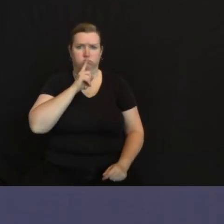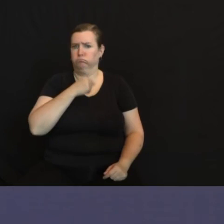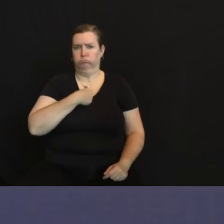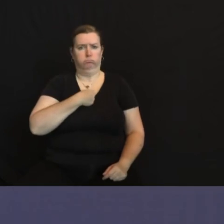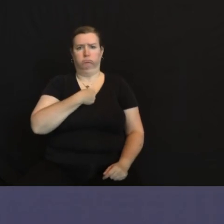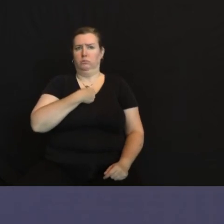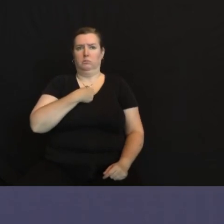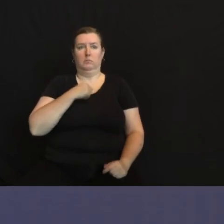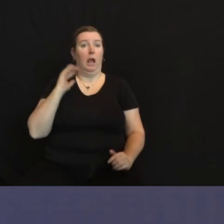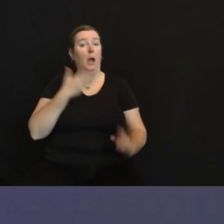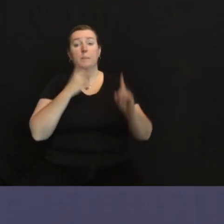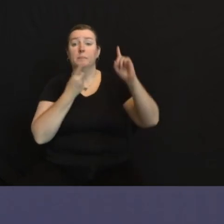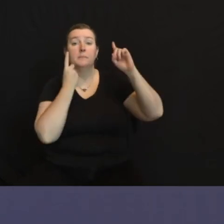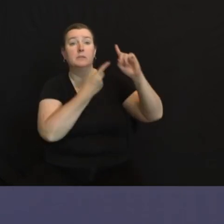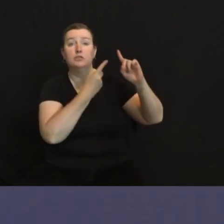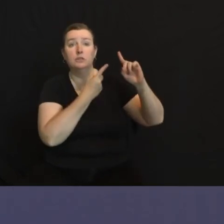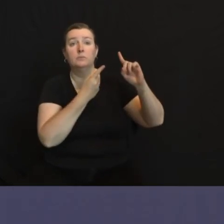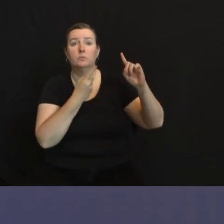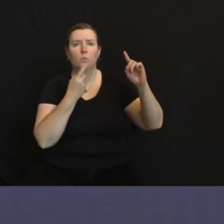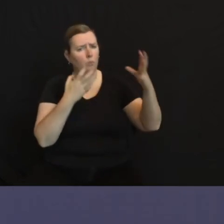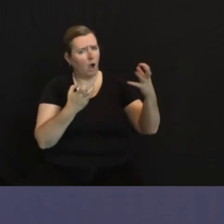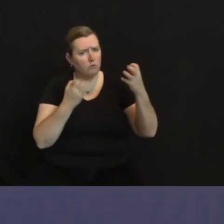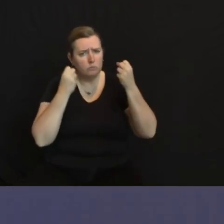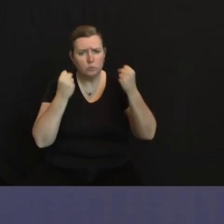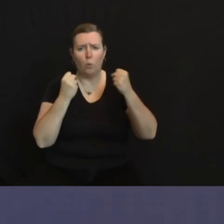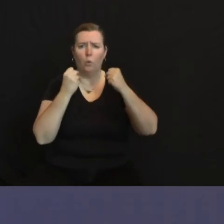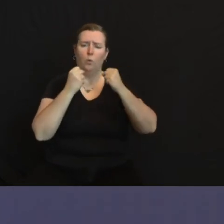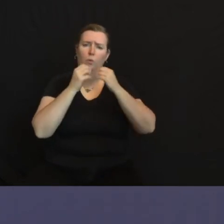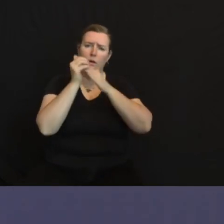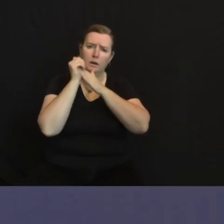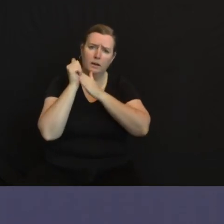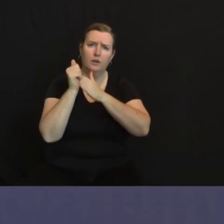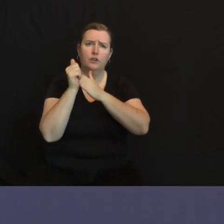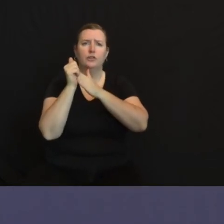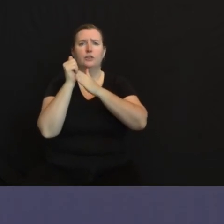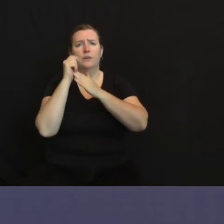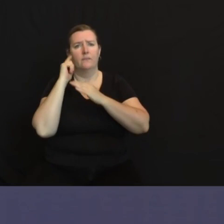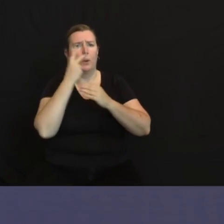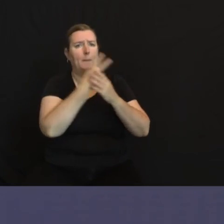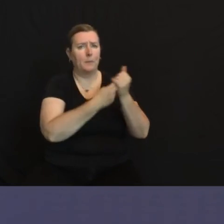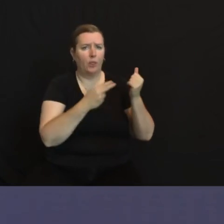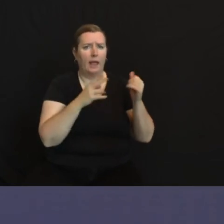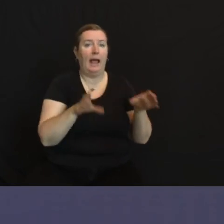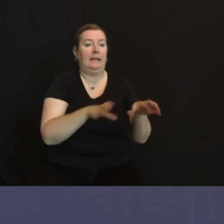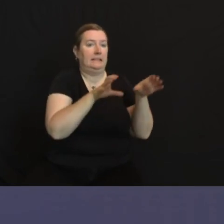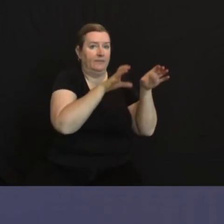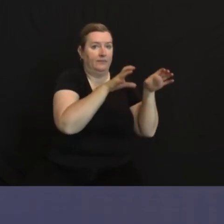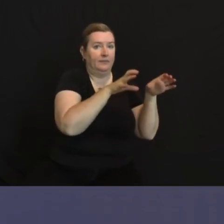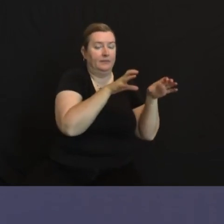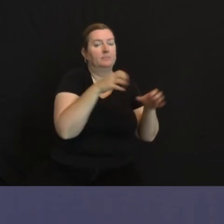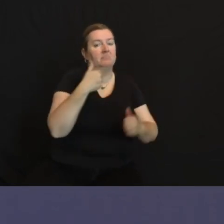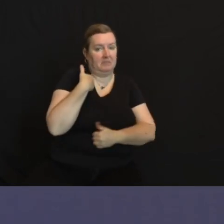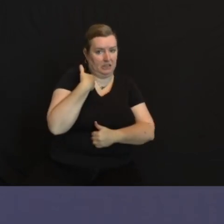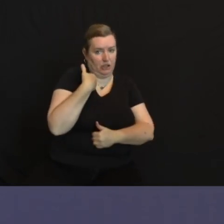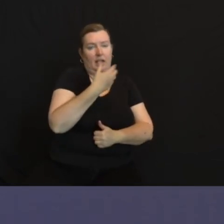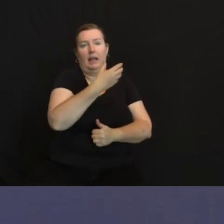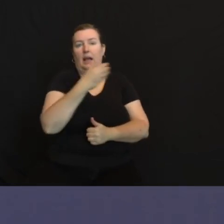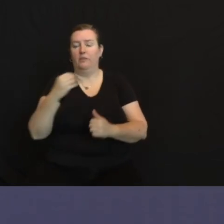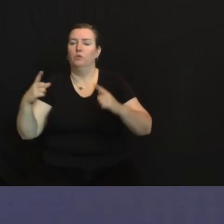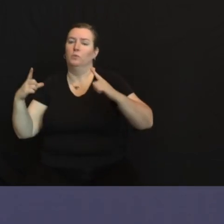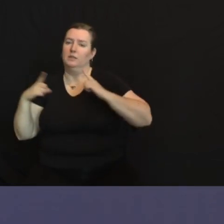to ensure the strongest leadership at the department for our active troops and for our honored veterans once their days of service